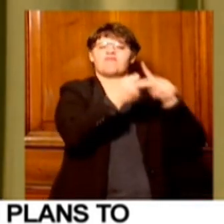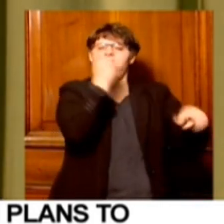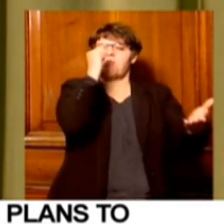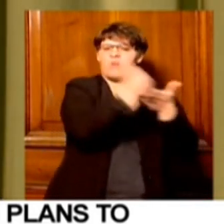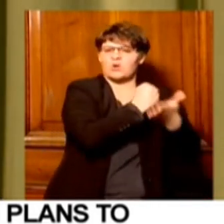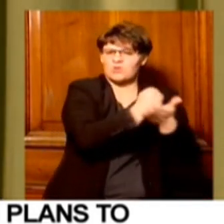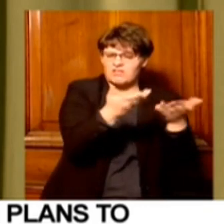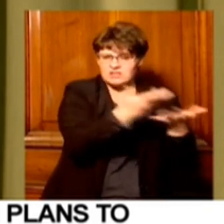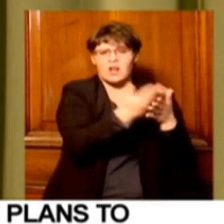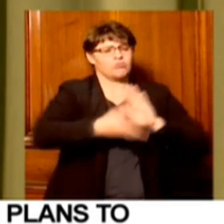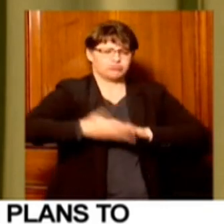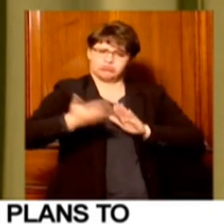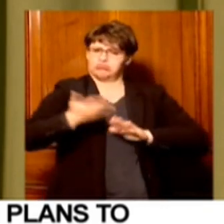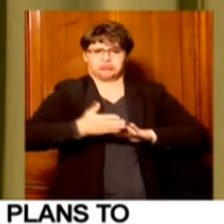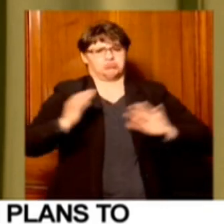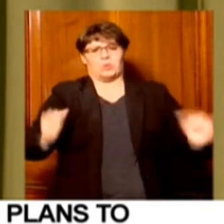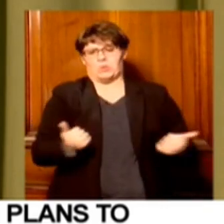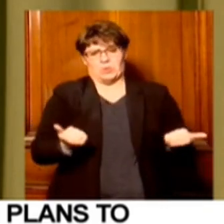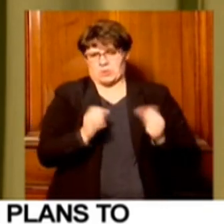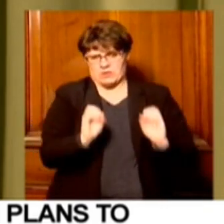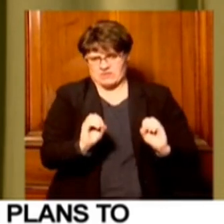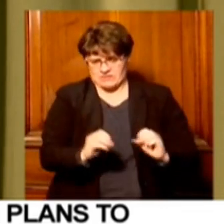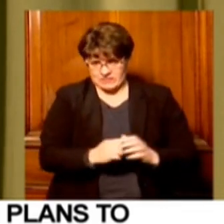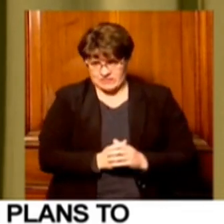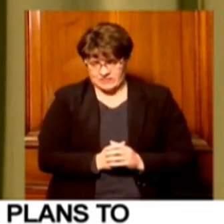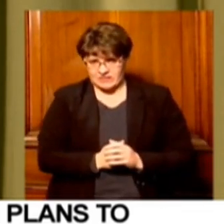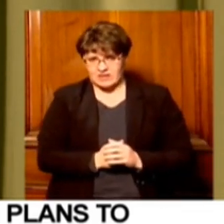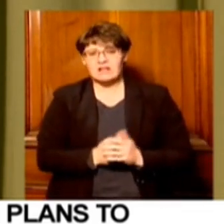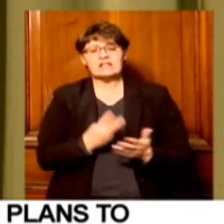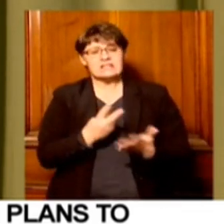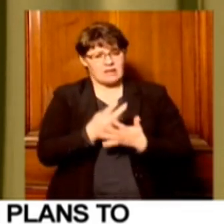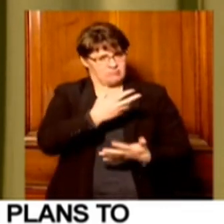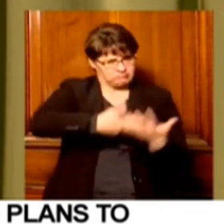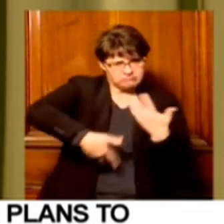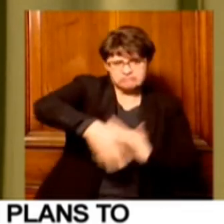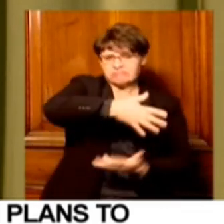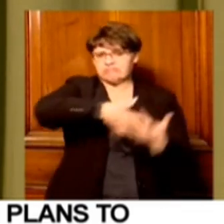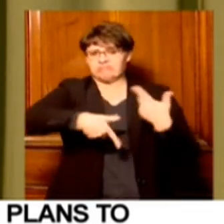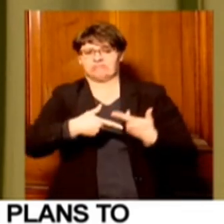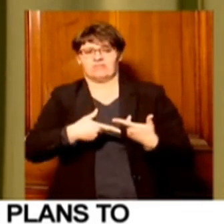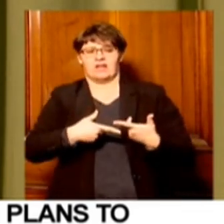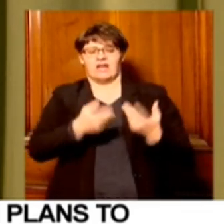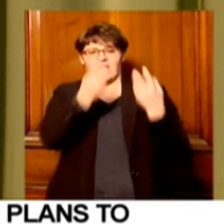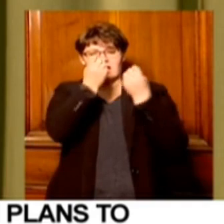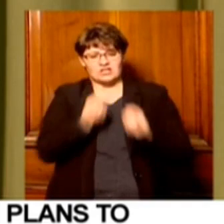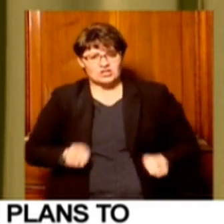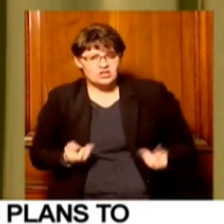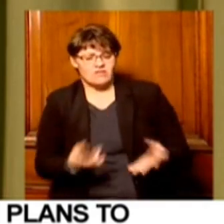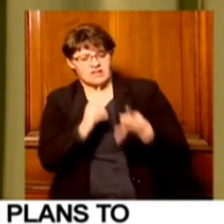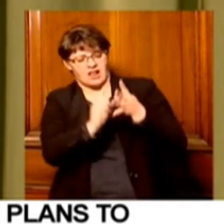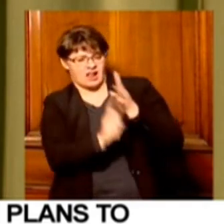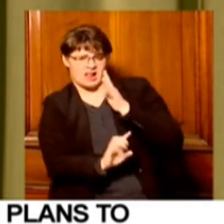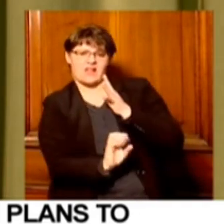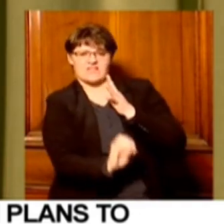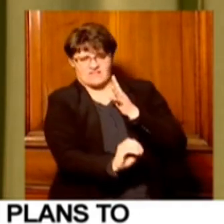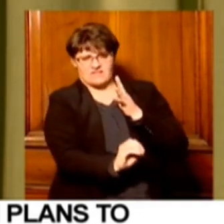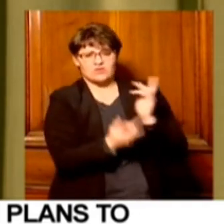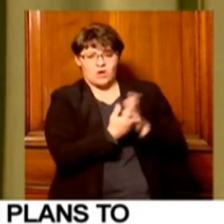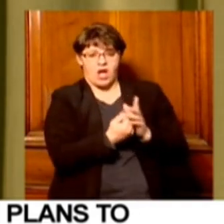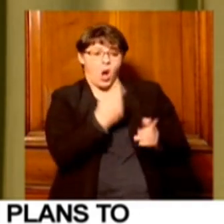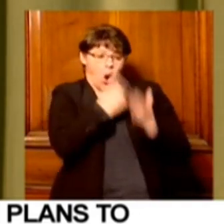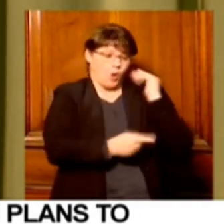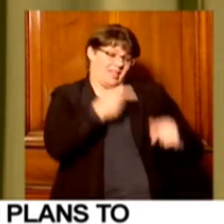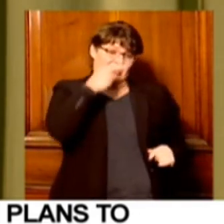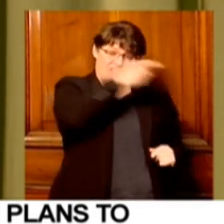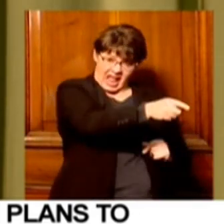have been running fairly well. And so we have a mixed bag of the type of services that are there. However, if you have a exact